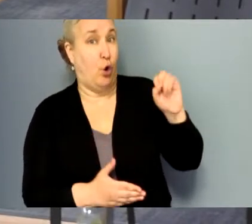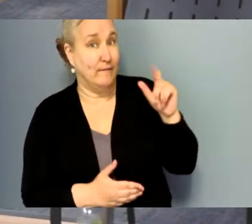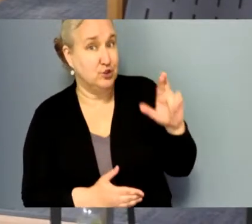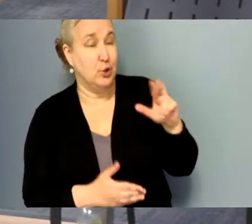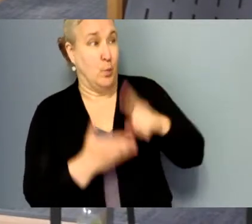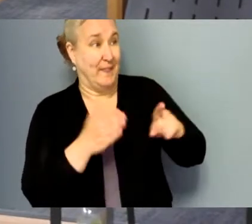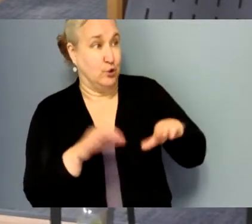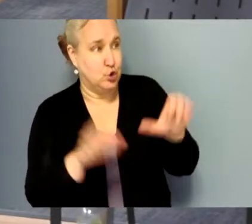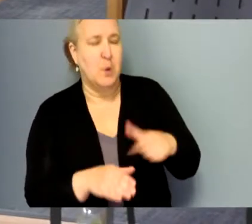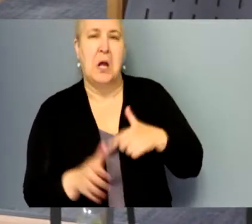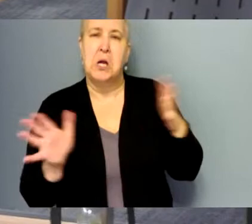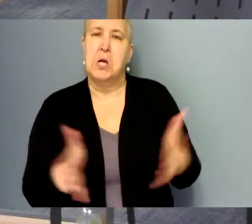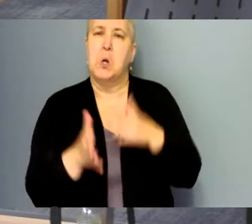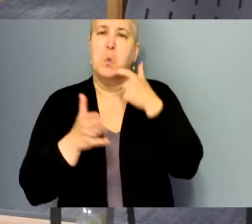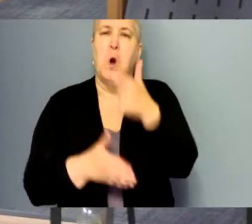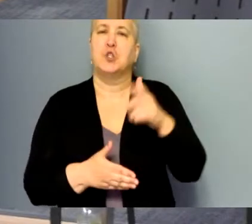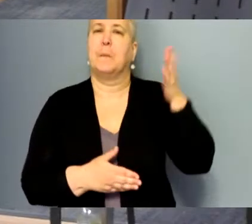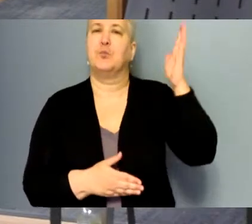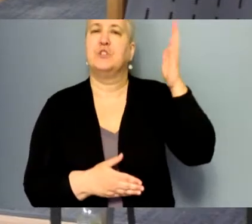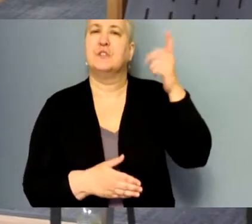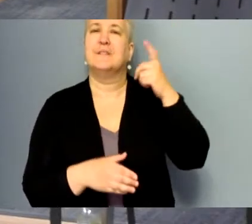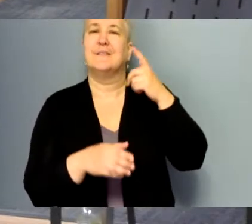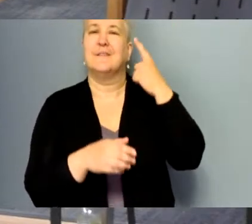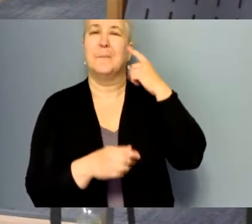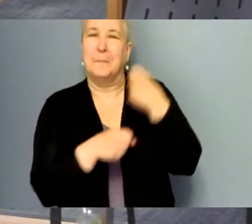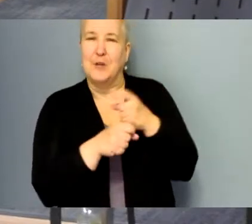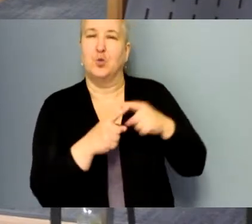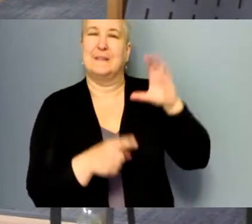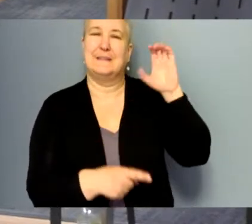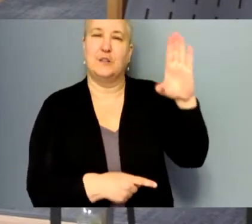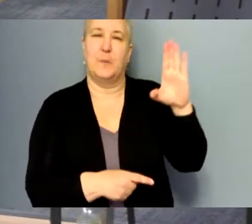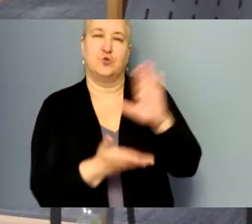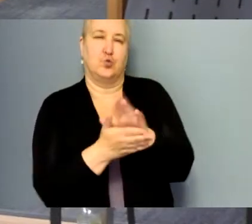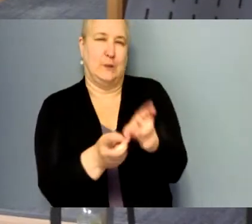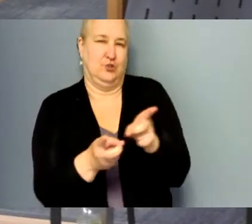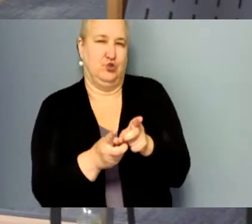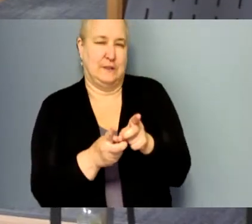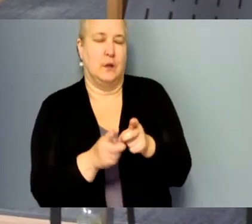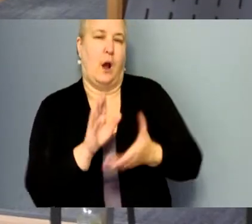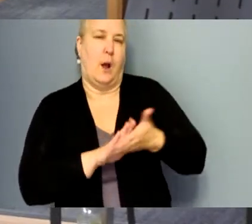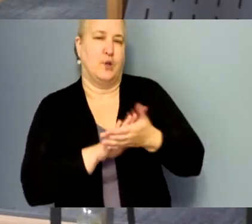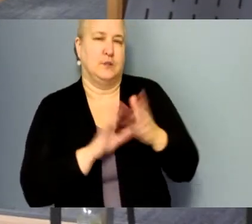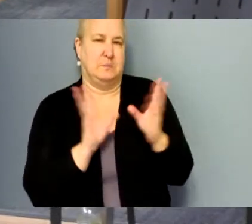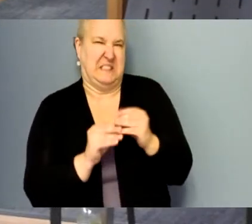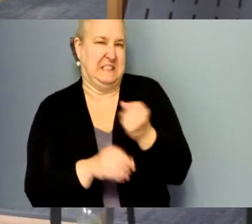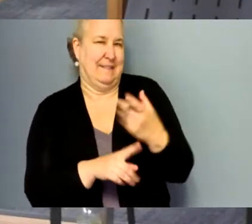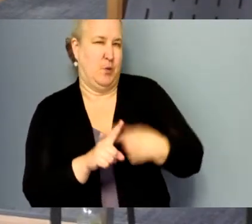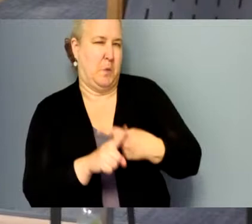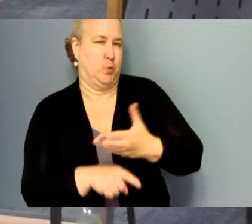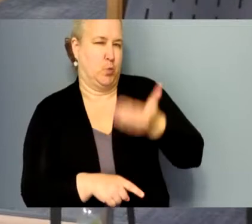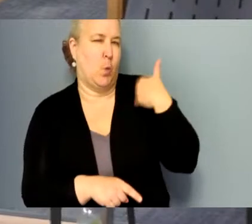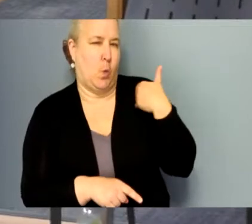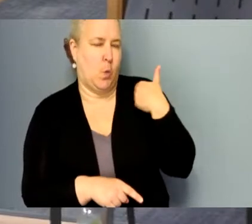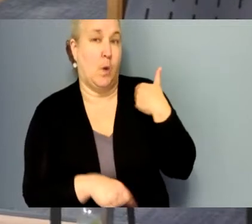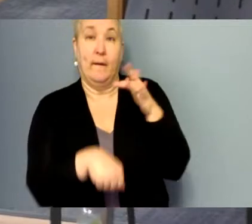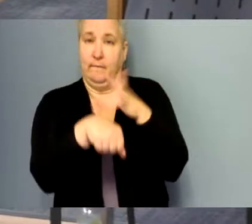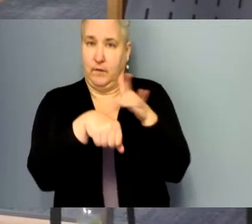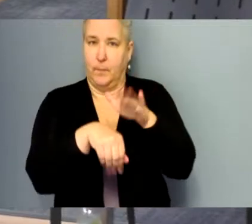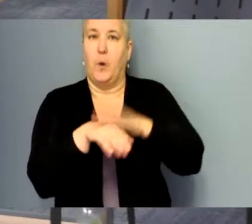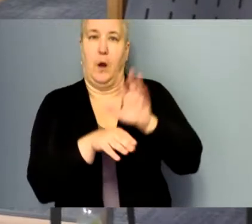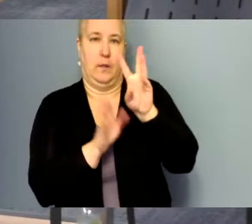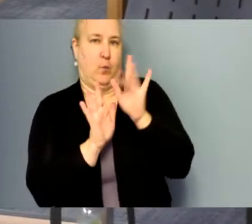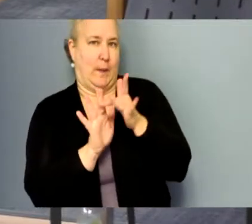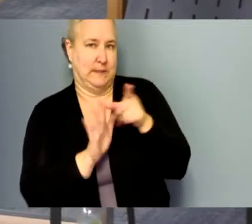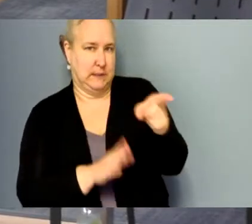I urge you to watch the presentation made to the Central Bucks School District operations meeting several months ago. It's available on their